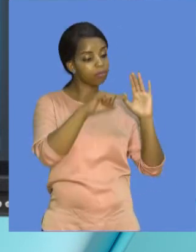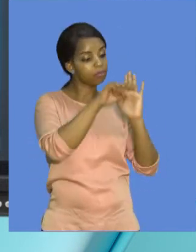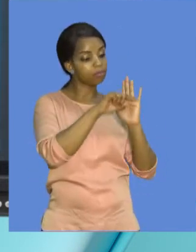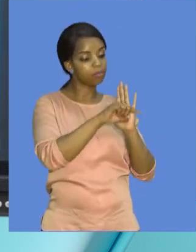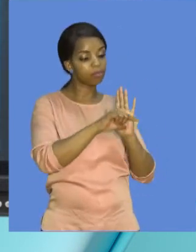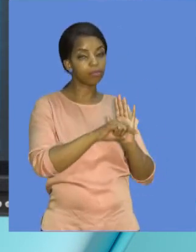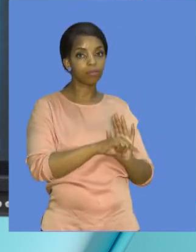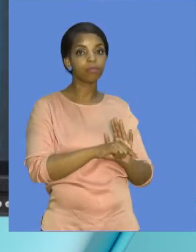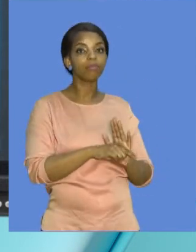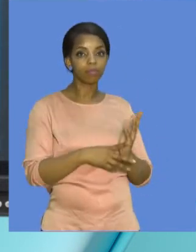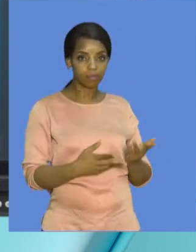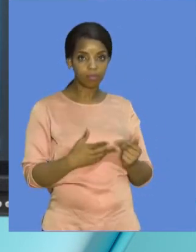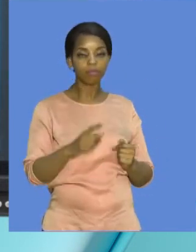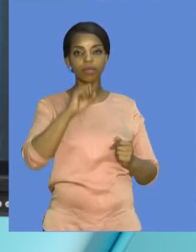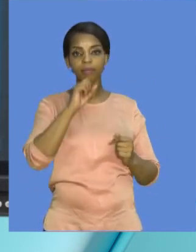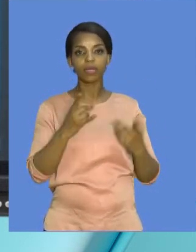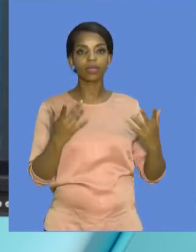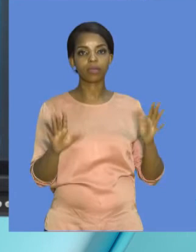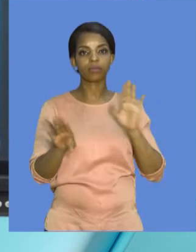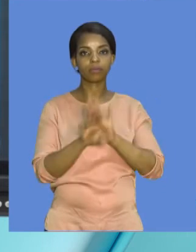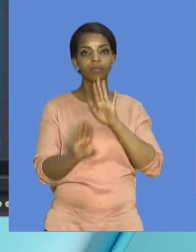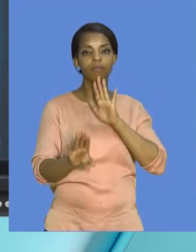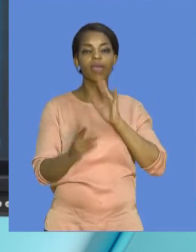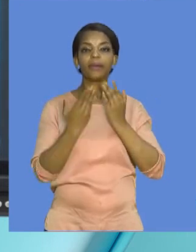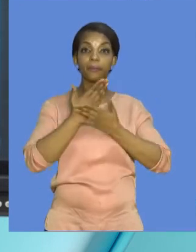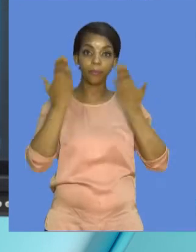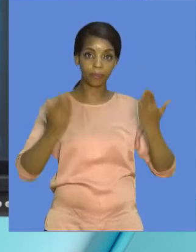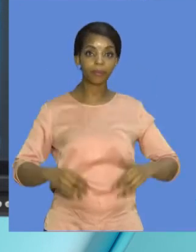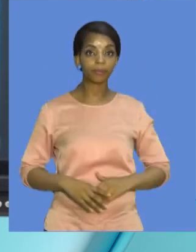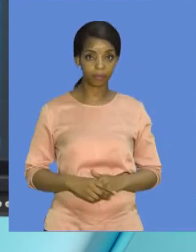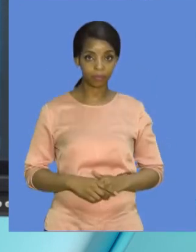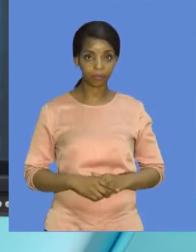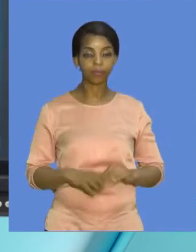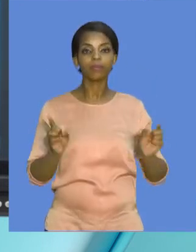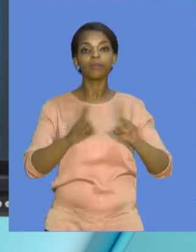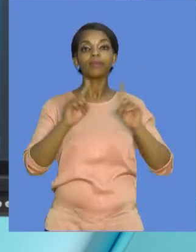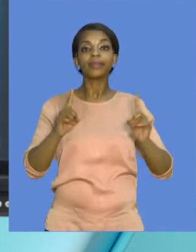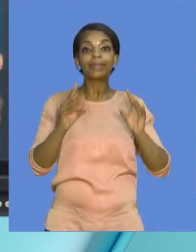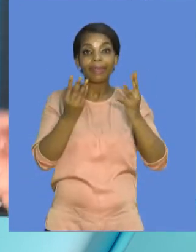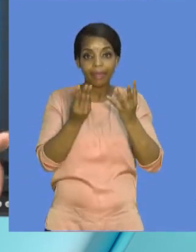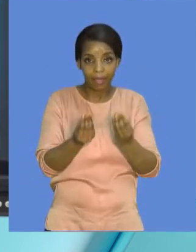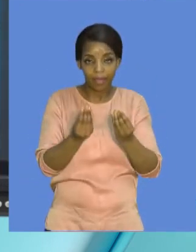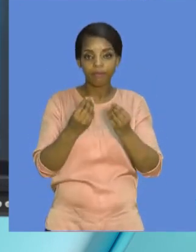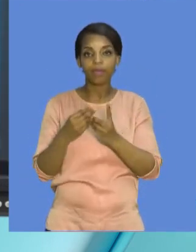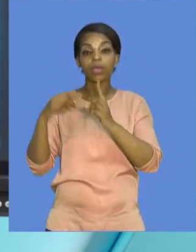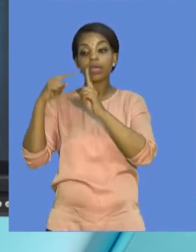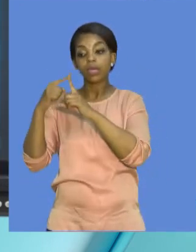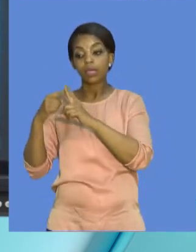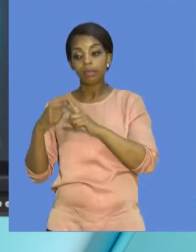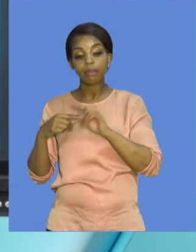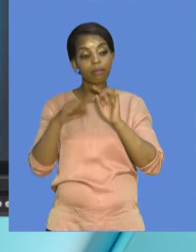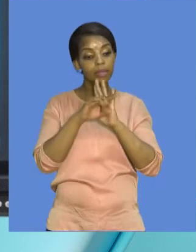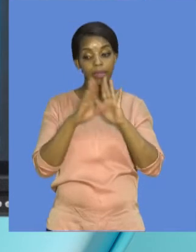Hence, the net charge is equals to 0. Okay, so neutral materials do retain charge. However,